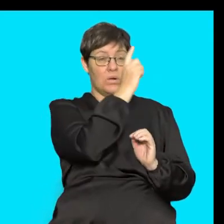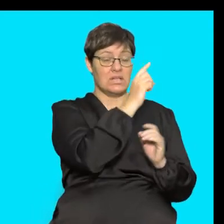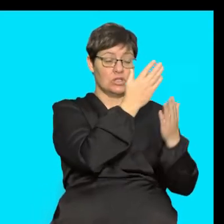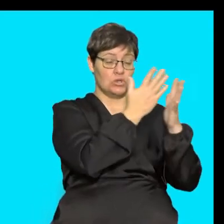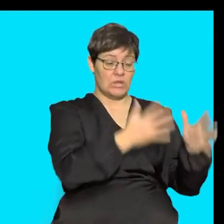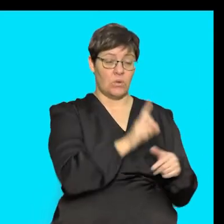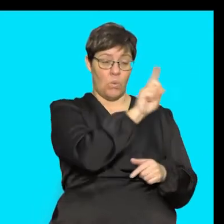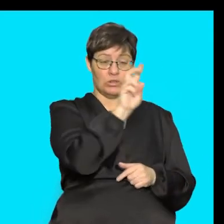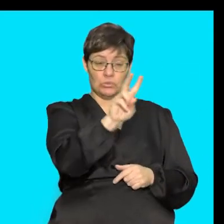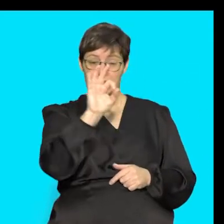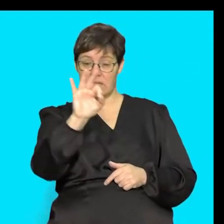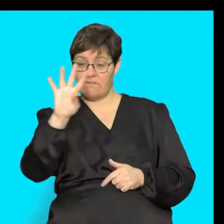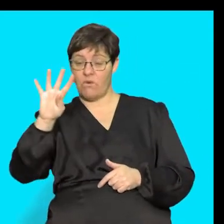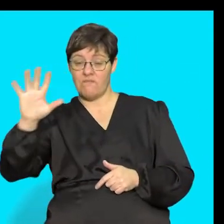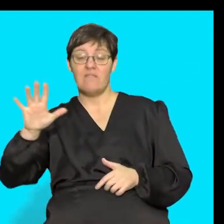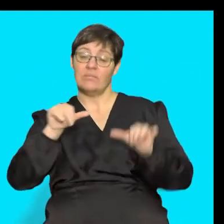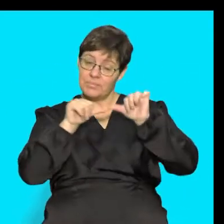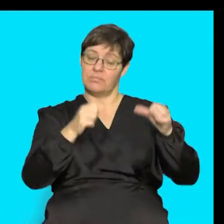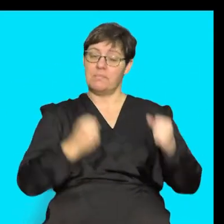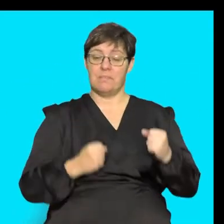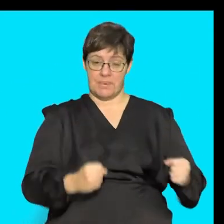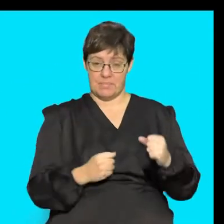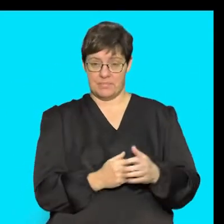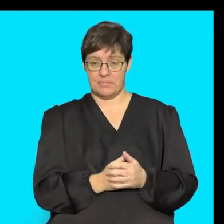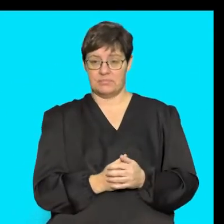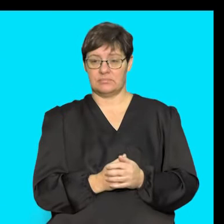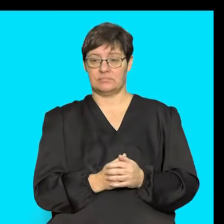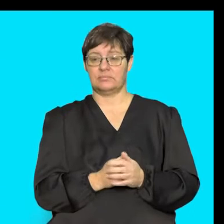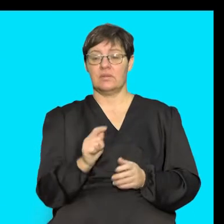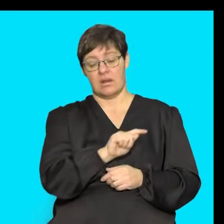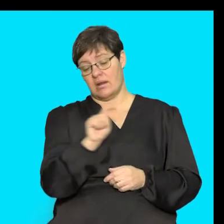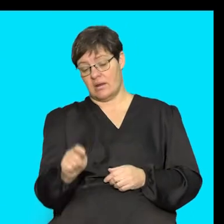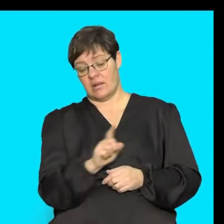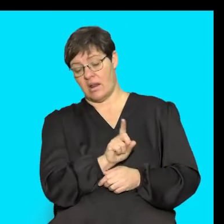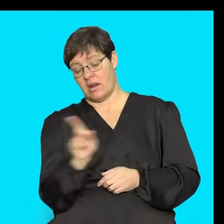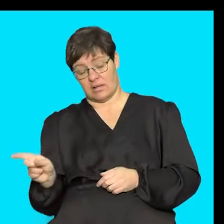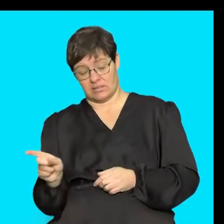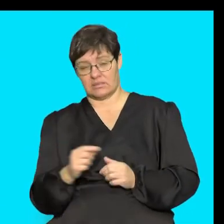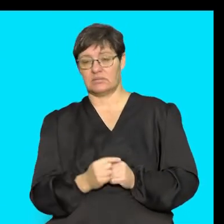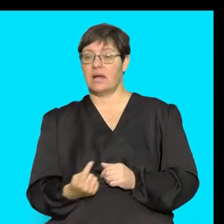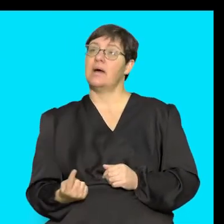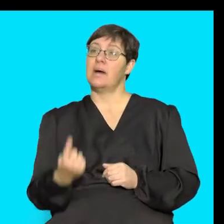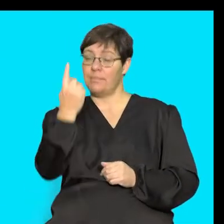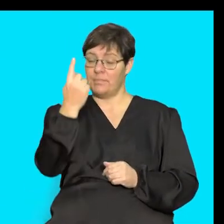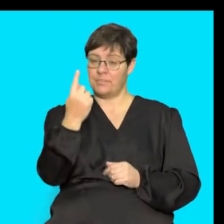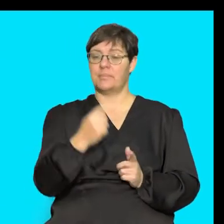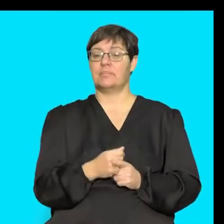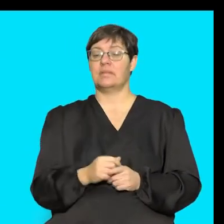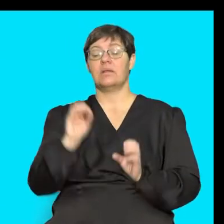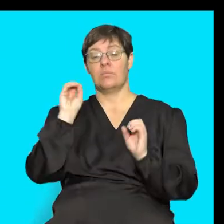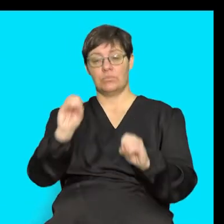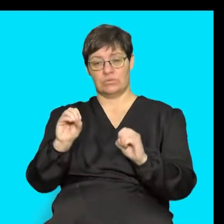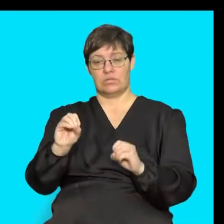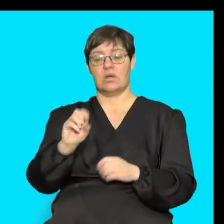must be exactly the same. You can't change that. Then move to the cursor, okay, across, up,